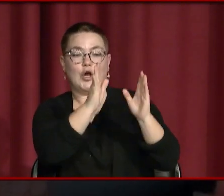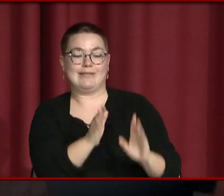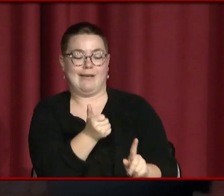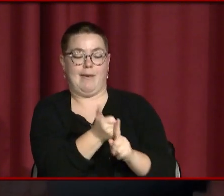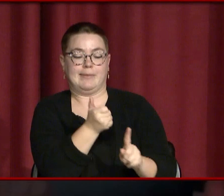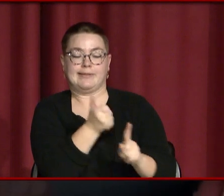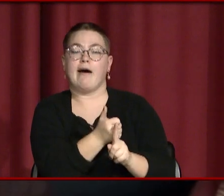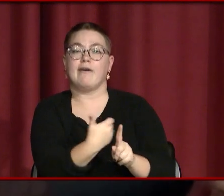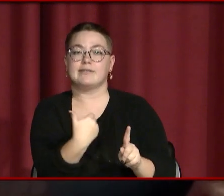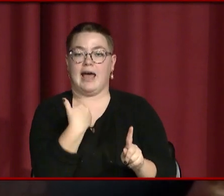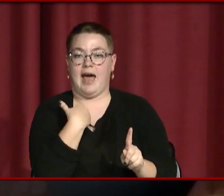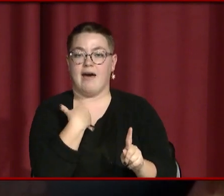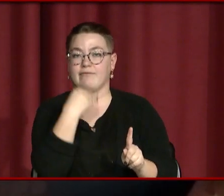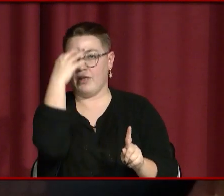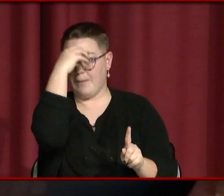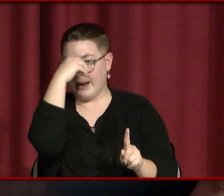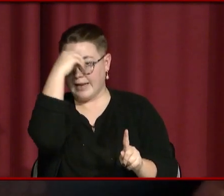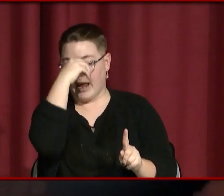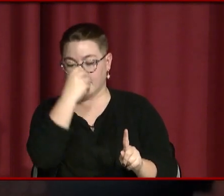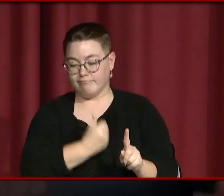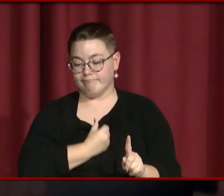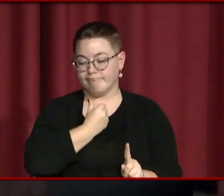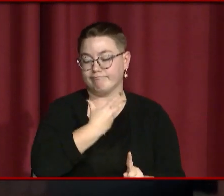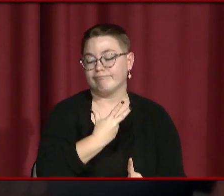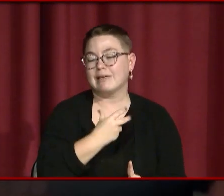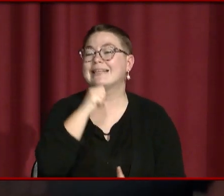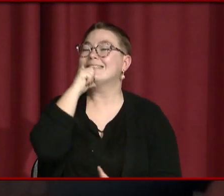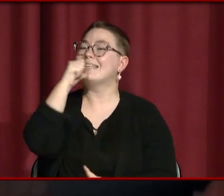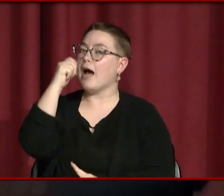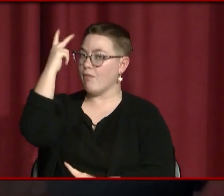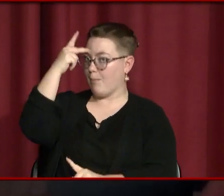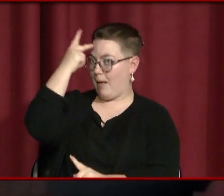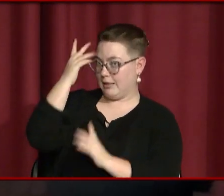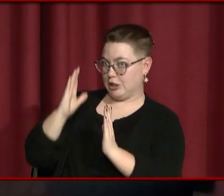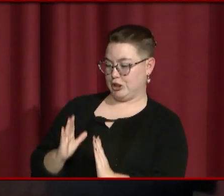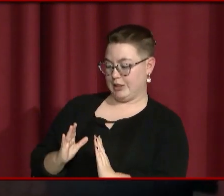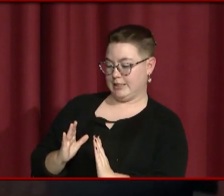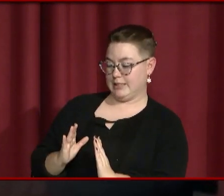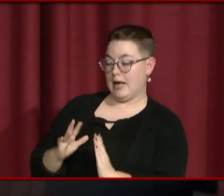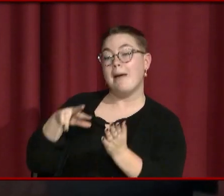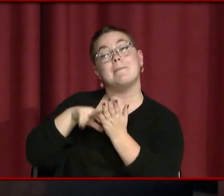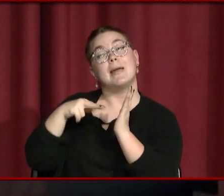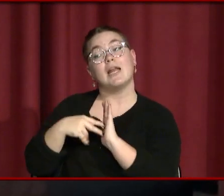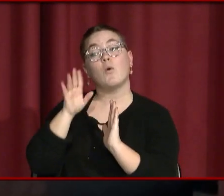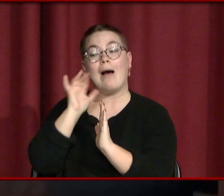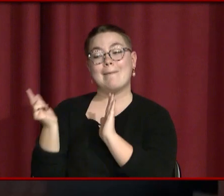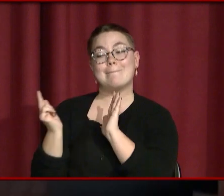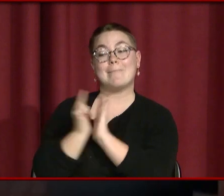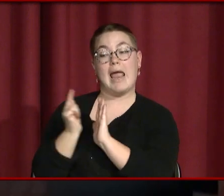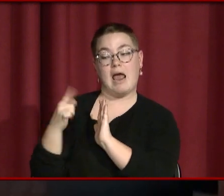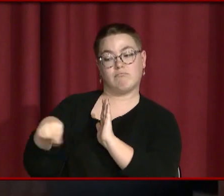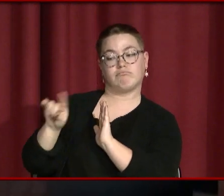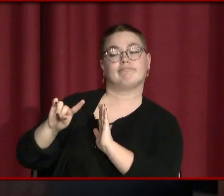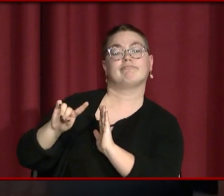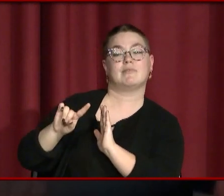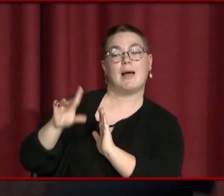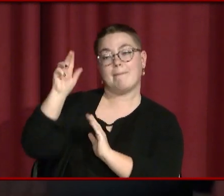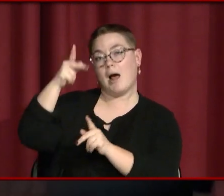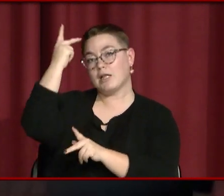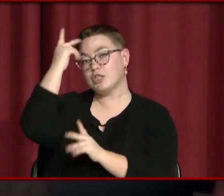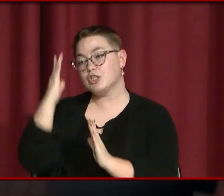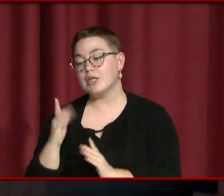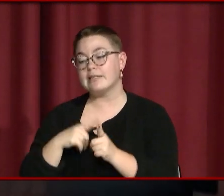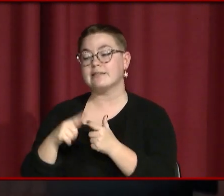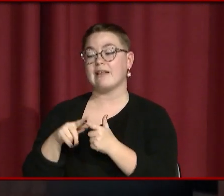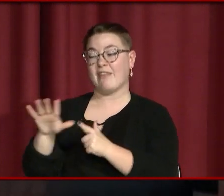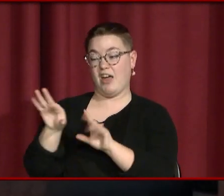draw maps for their own short-sighted interests, this would ban politicians and lobbyists and their family members from getting